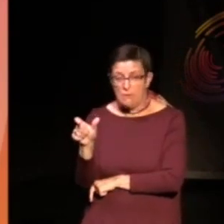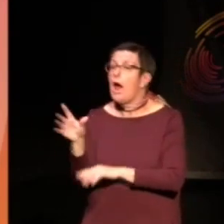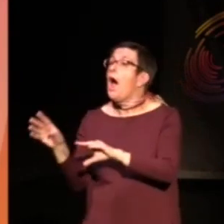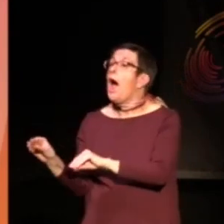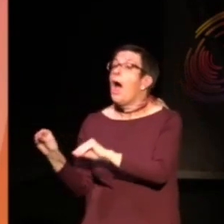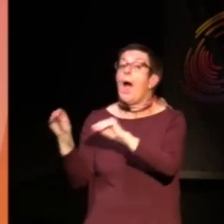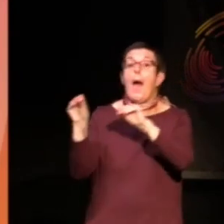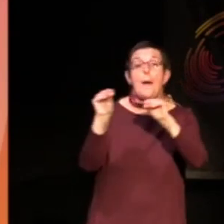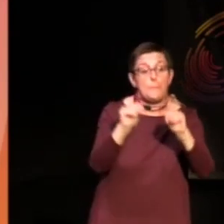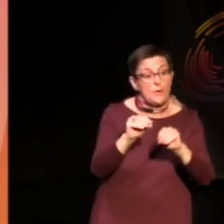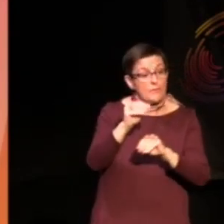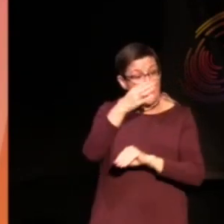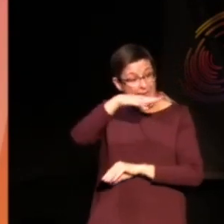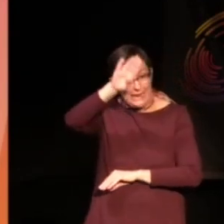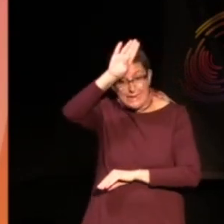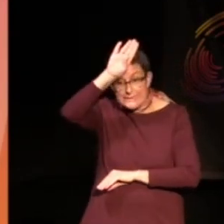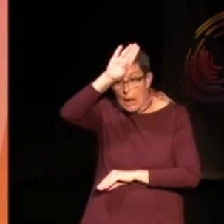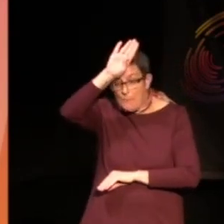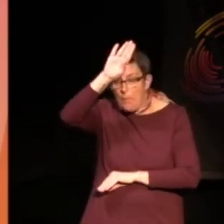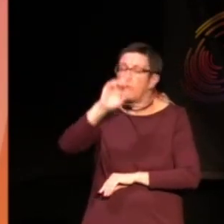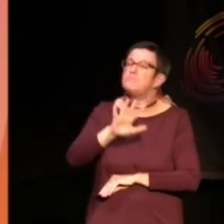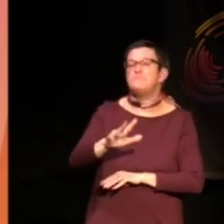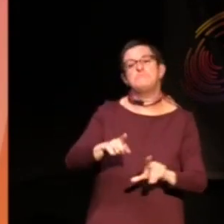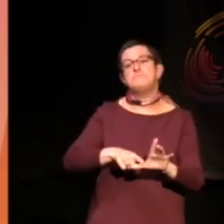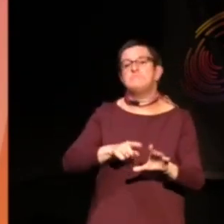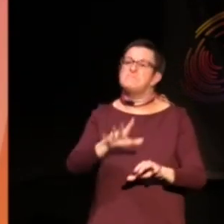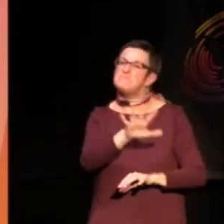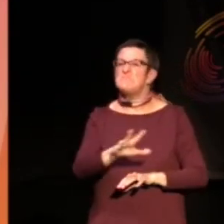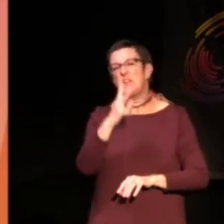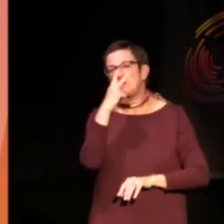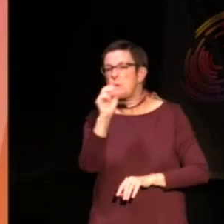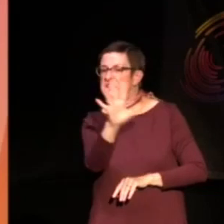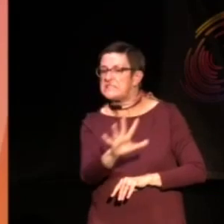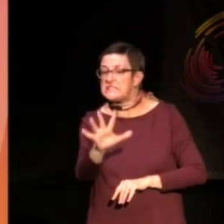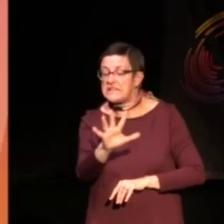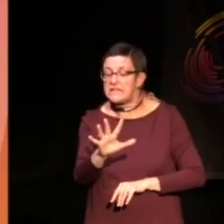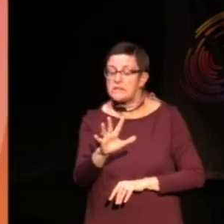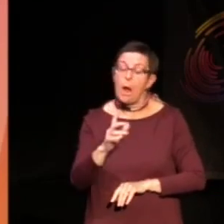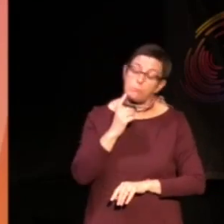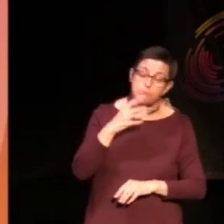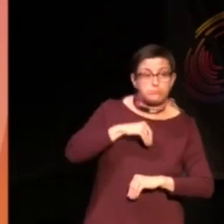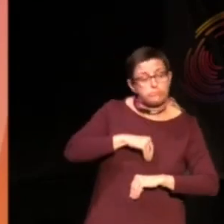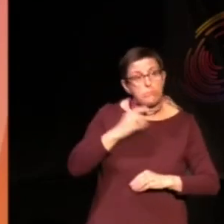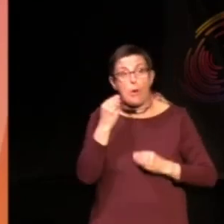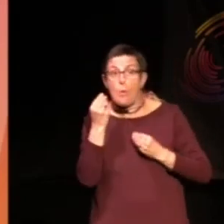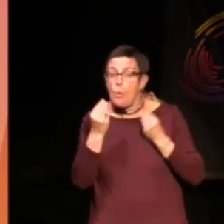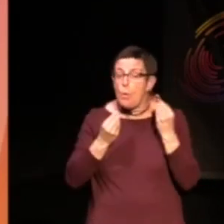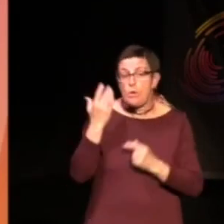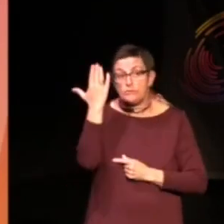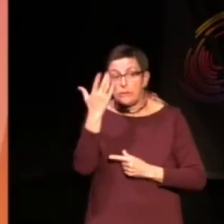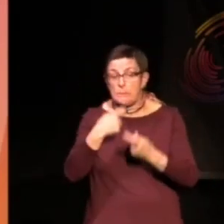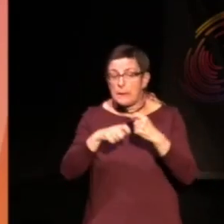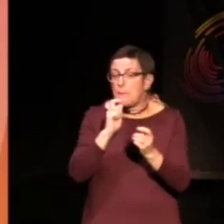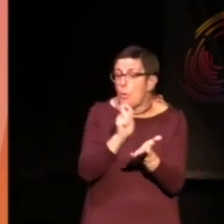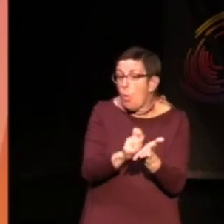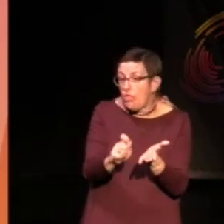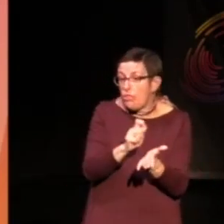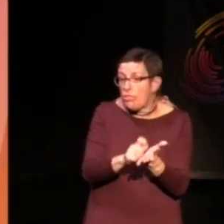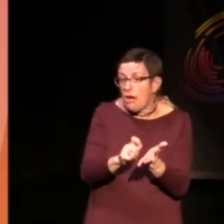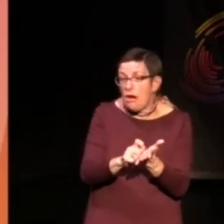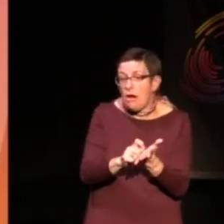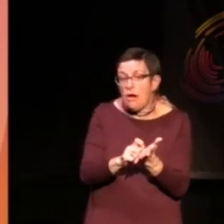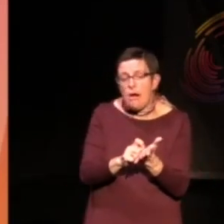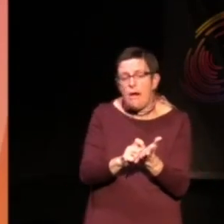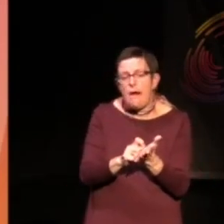to Istanbul in my early 20s, quietly dreaming of becoming an author, I had no particular reason to bring Wells with